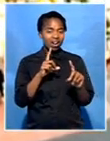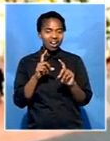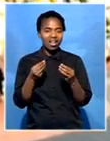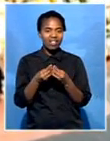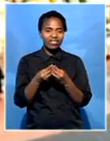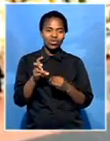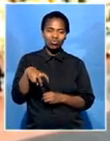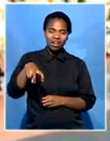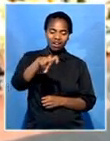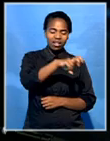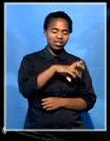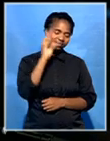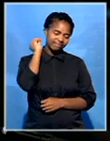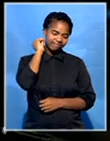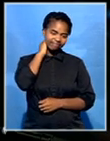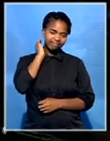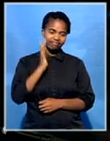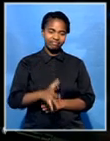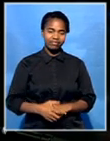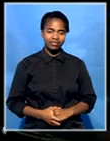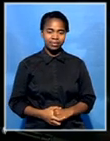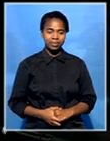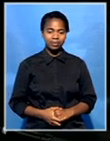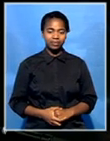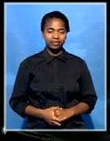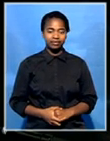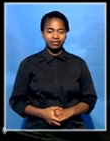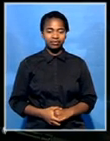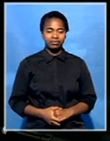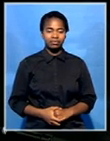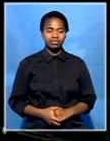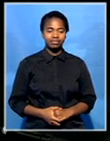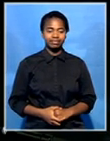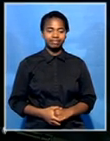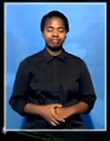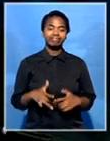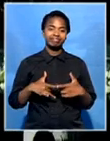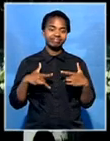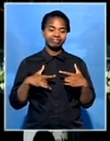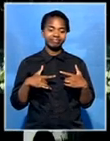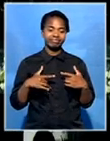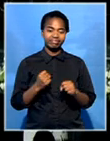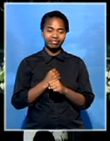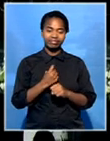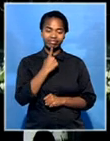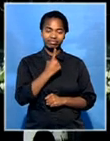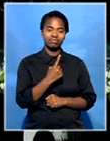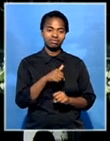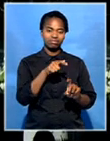remain eternally etched in my memory. In life, I never said this to you, but I will say to you